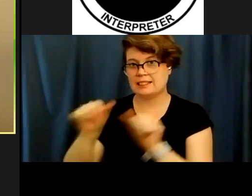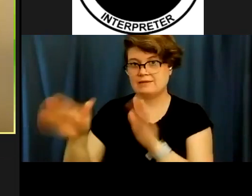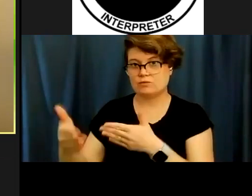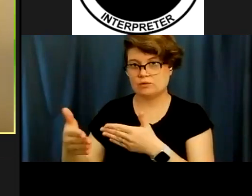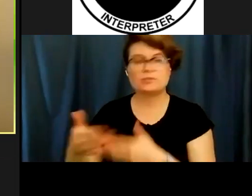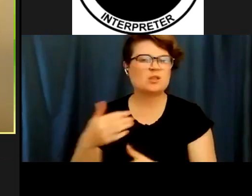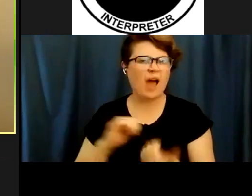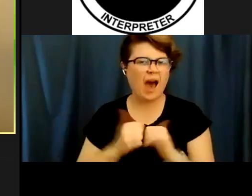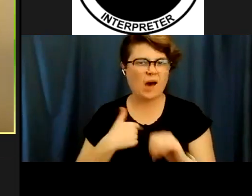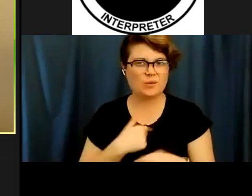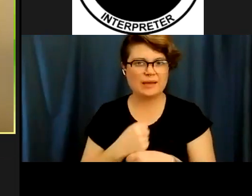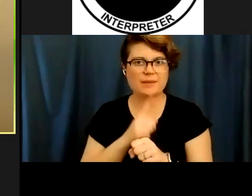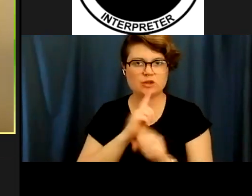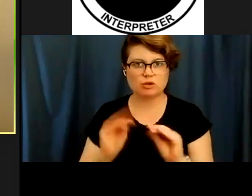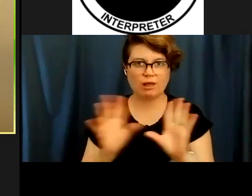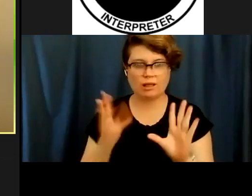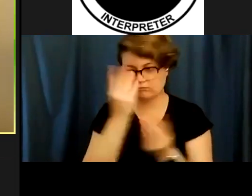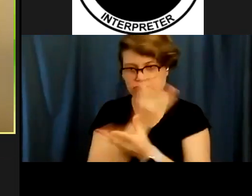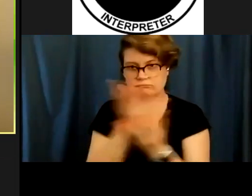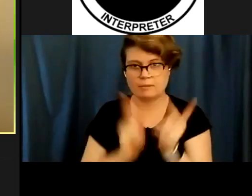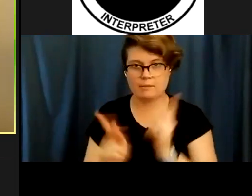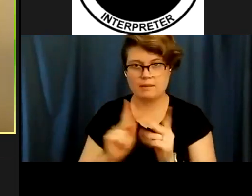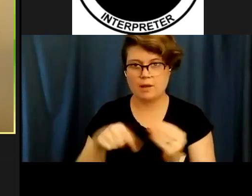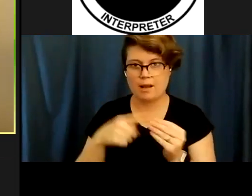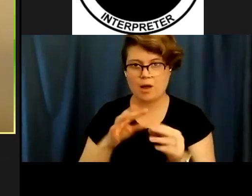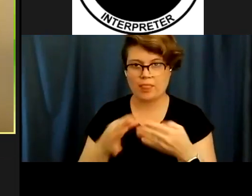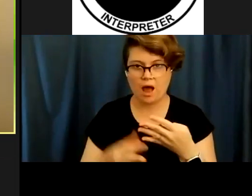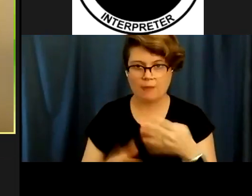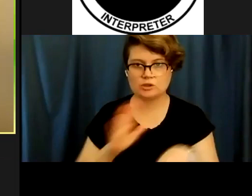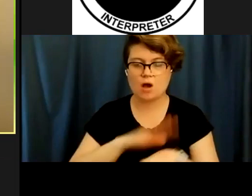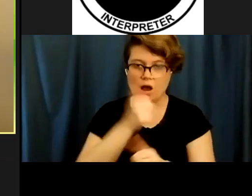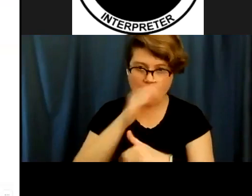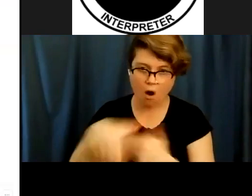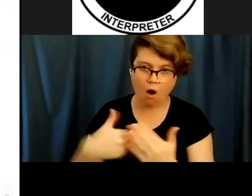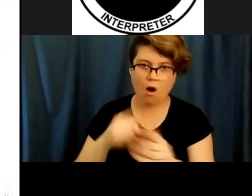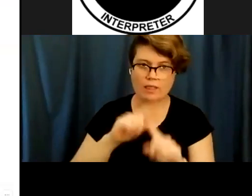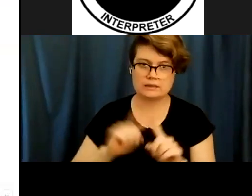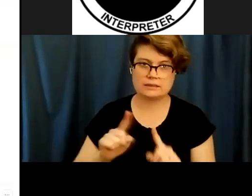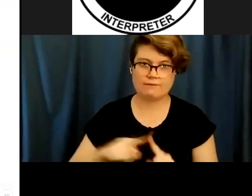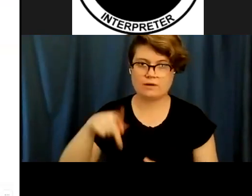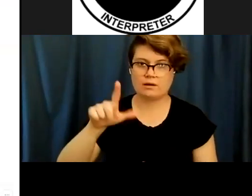and informing folks of these options on all the different platforms?